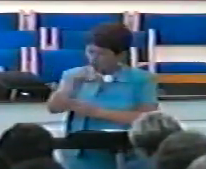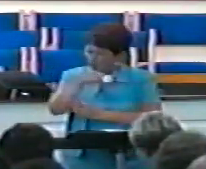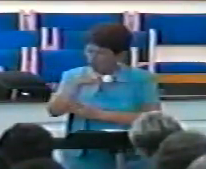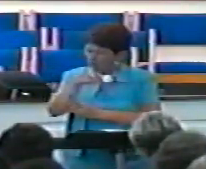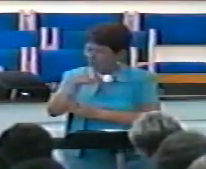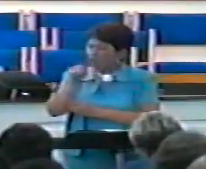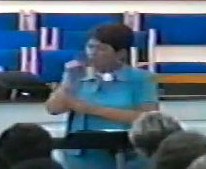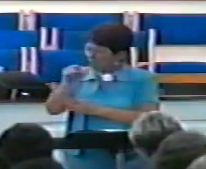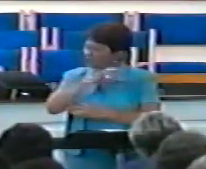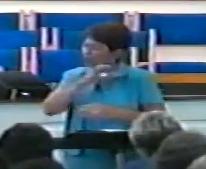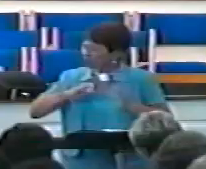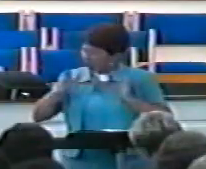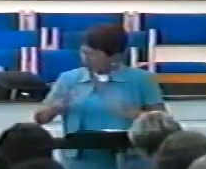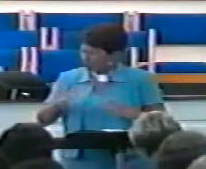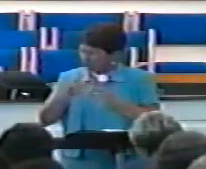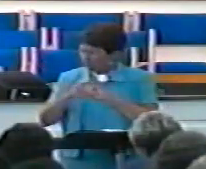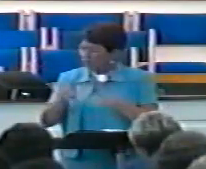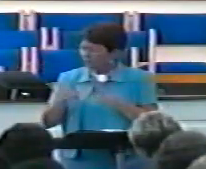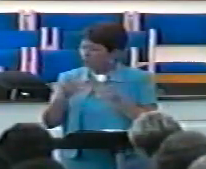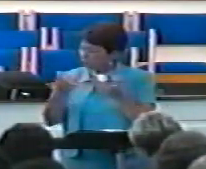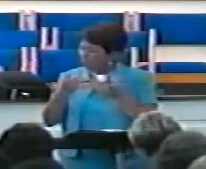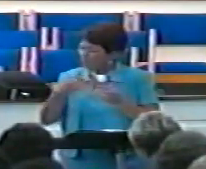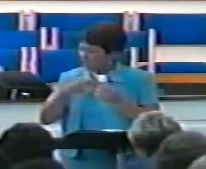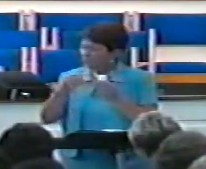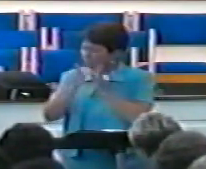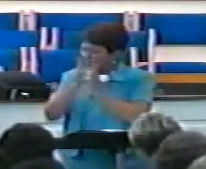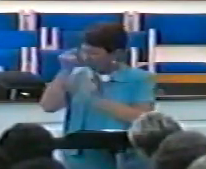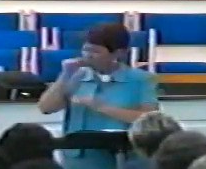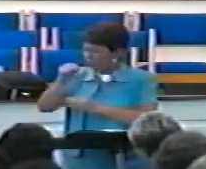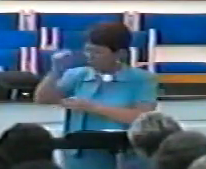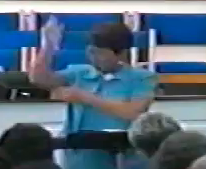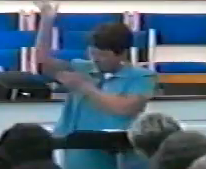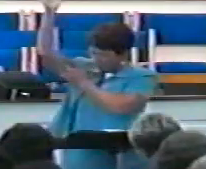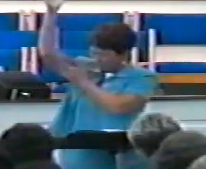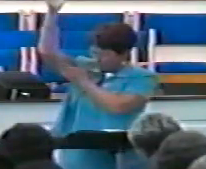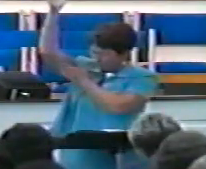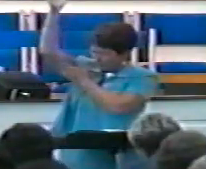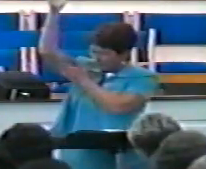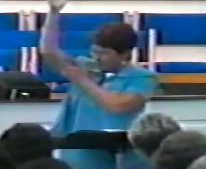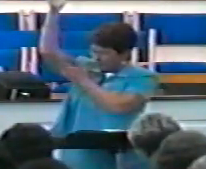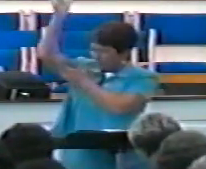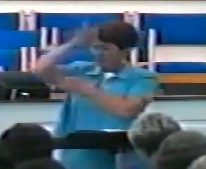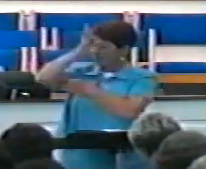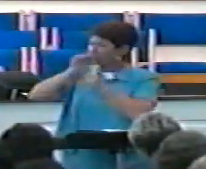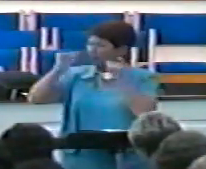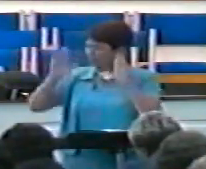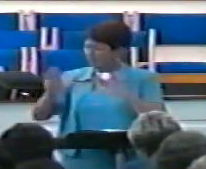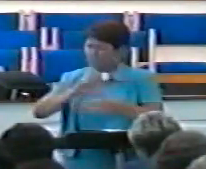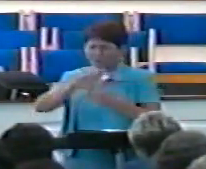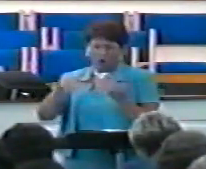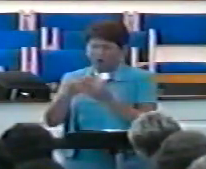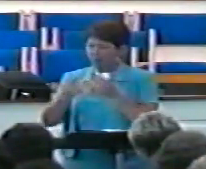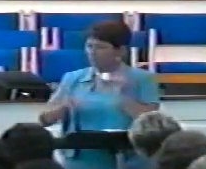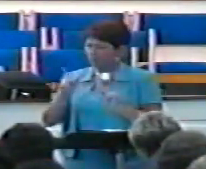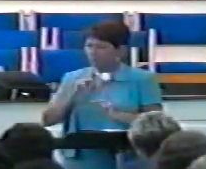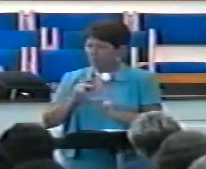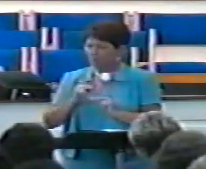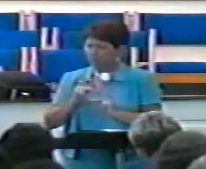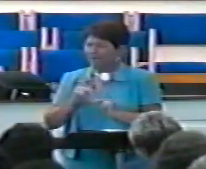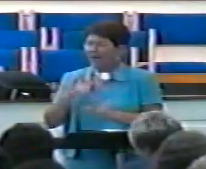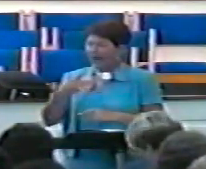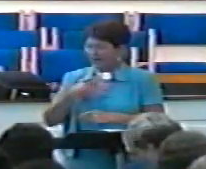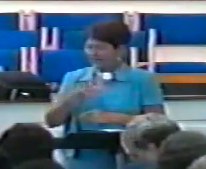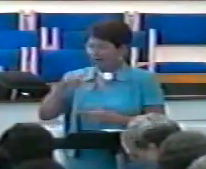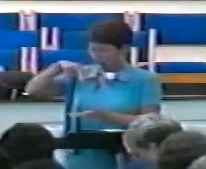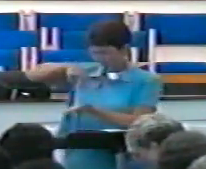for me today as a Christian. God bless you. God bless you. God bless you. God bless you. God bless you. Many of us. I'd like for you to stand to your